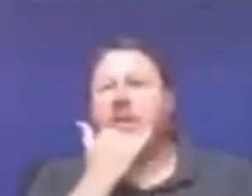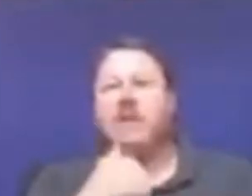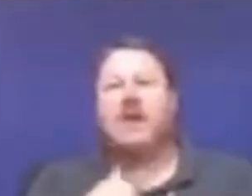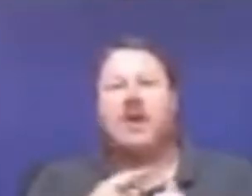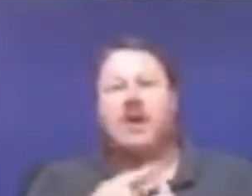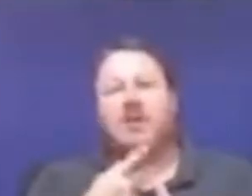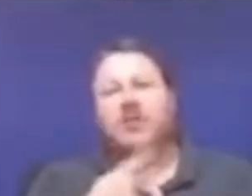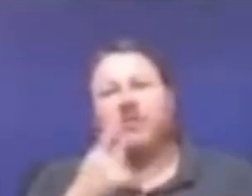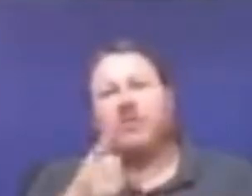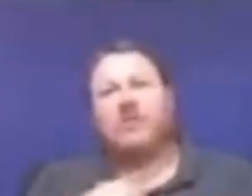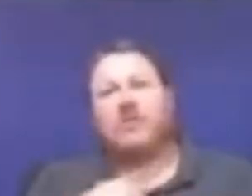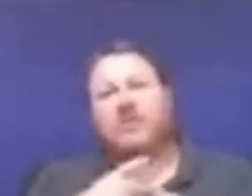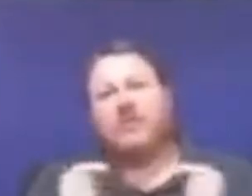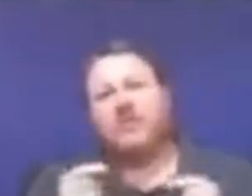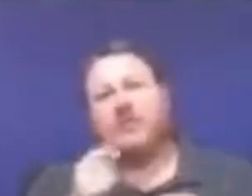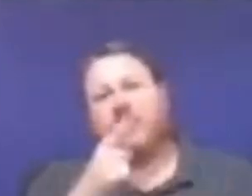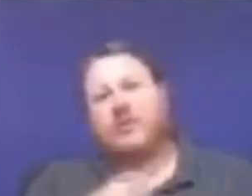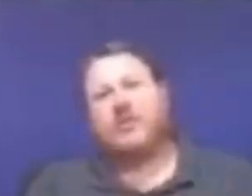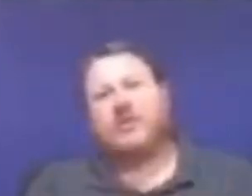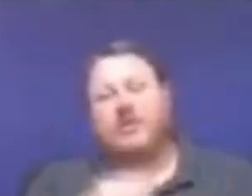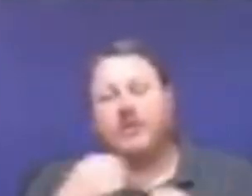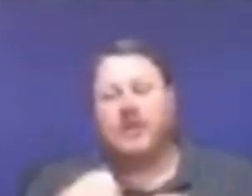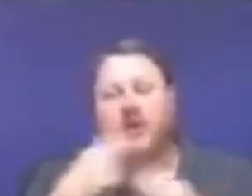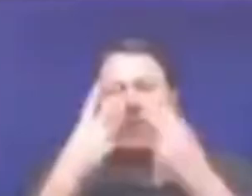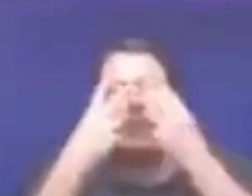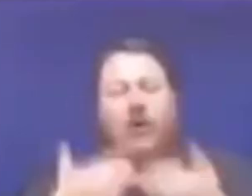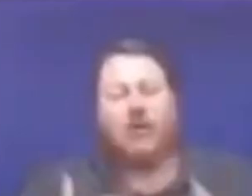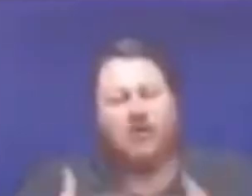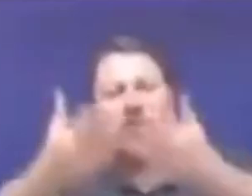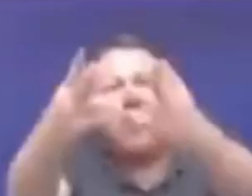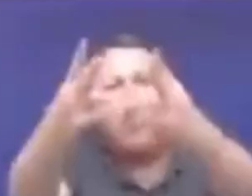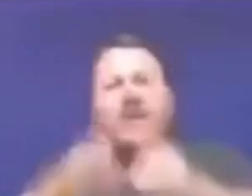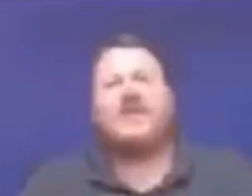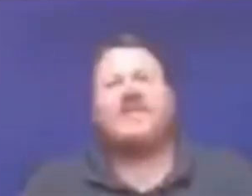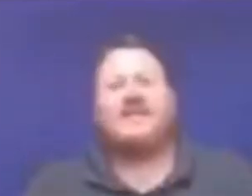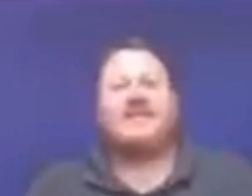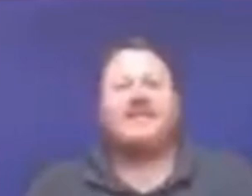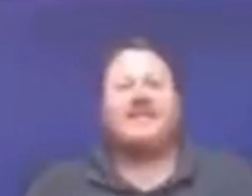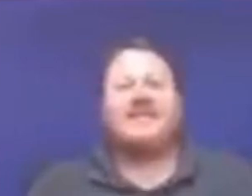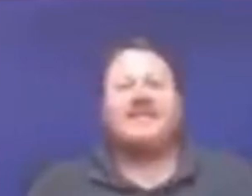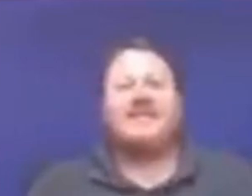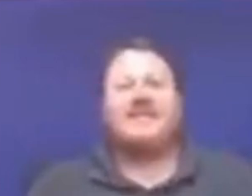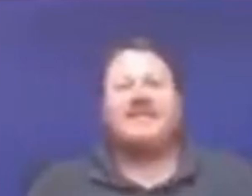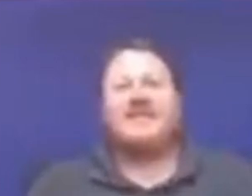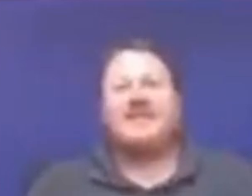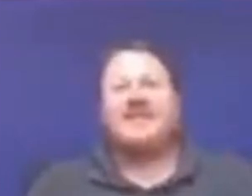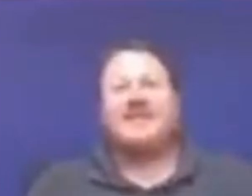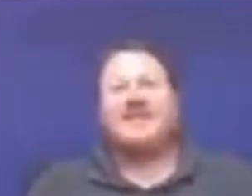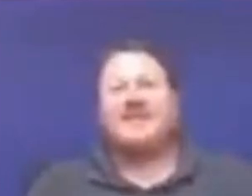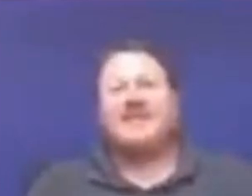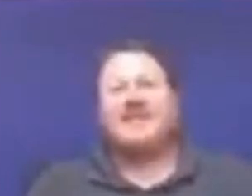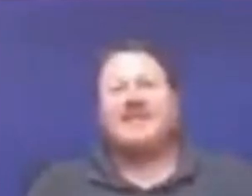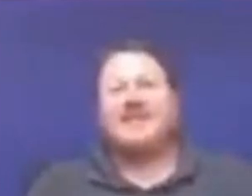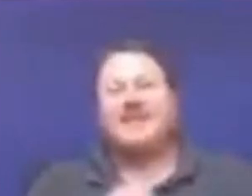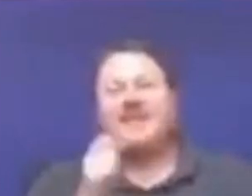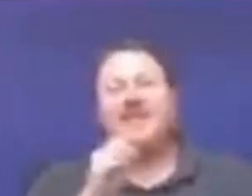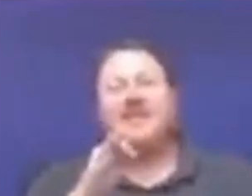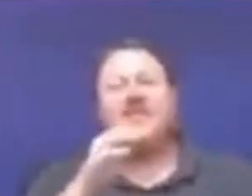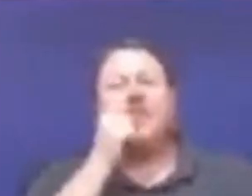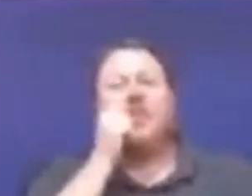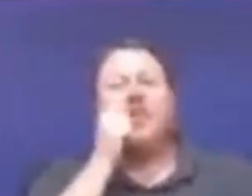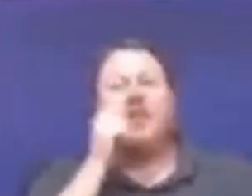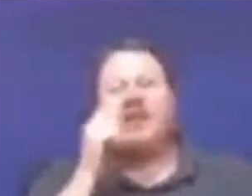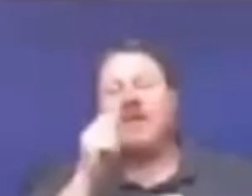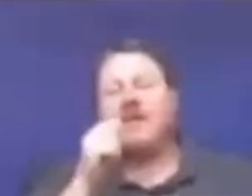and I'm done with you. I'm looking forward. If you remain in your old mold, that's